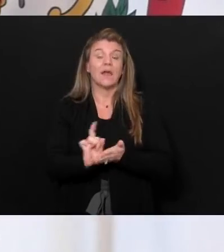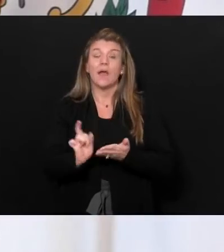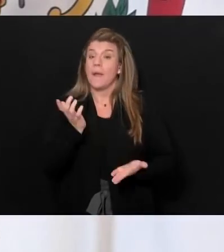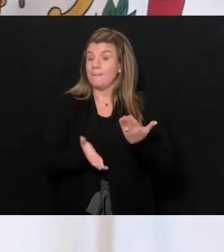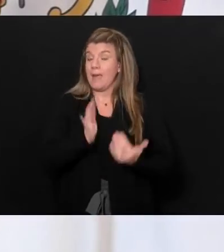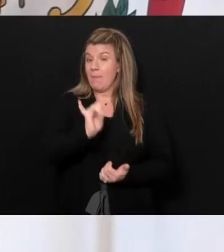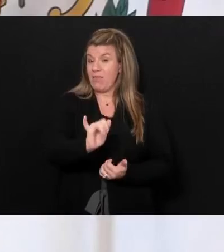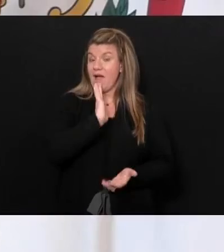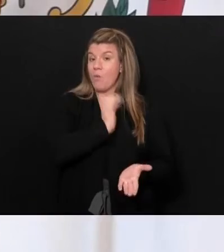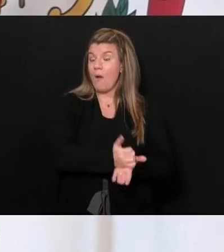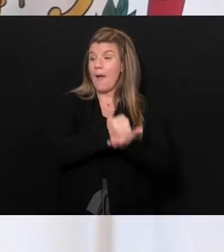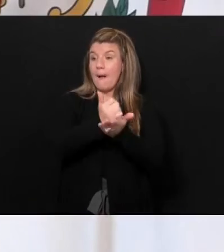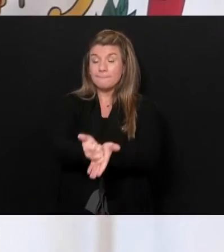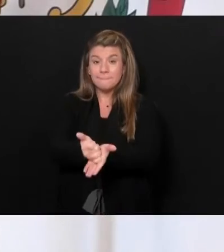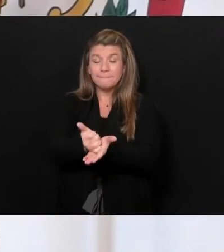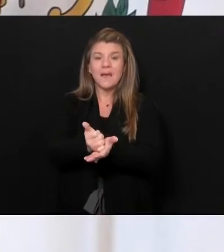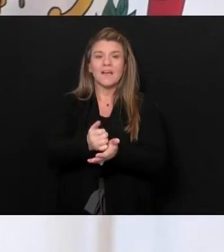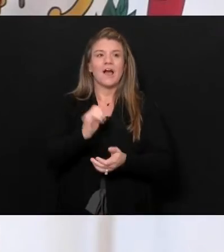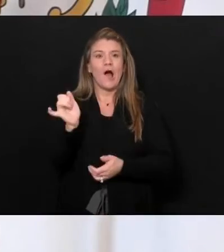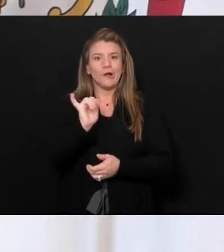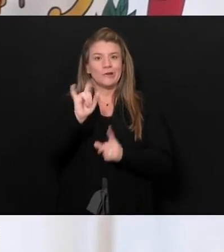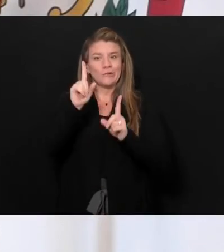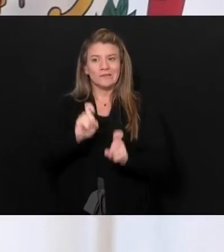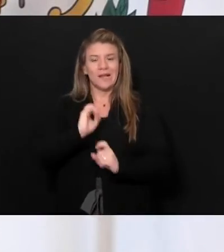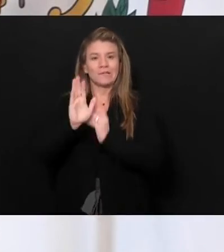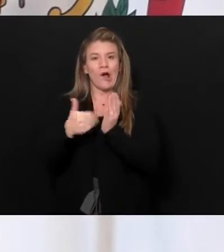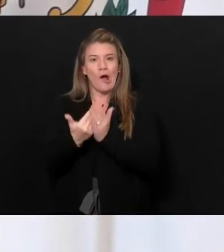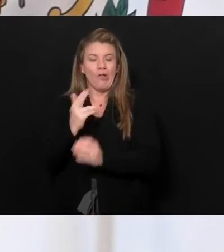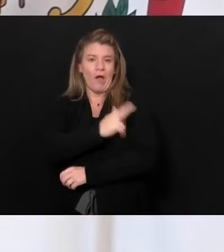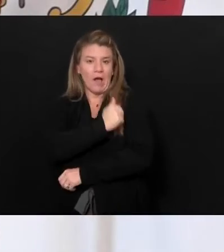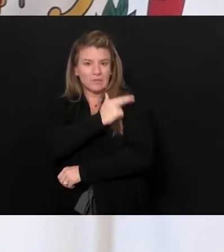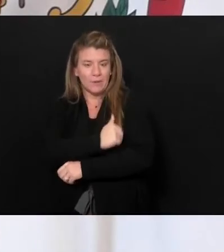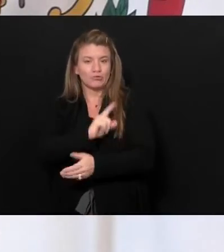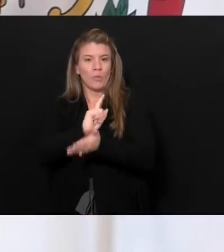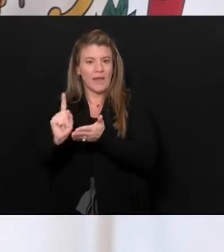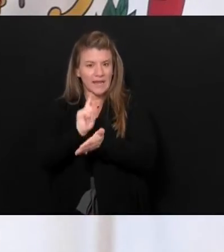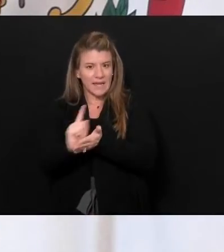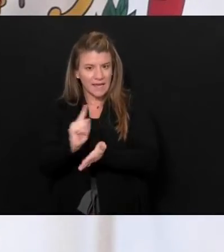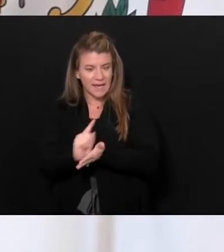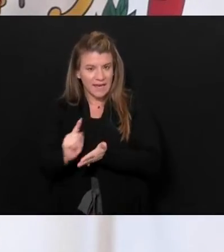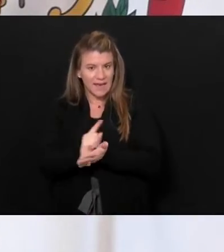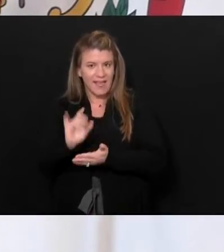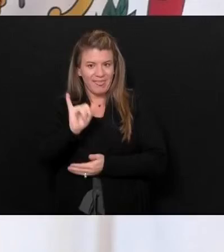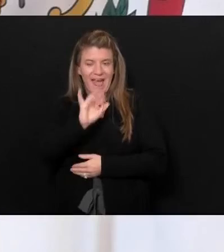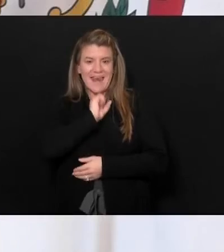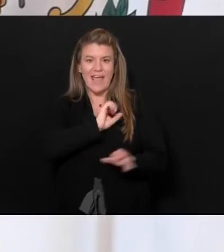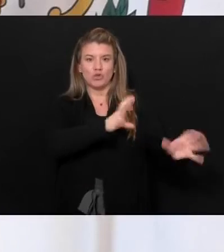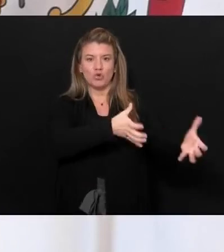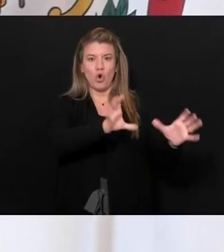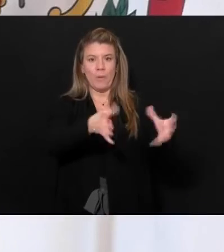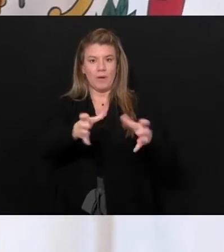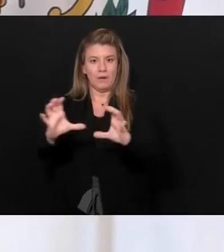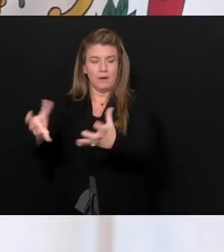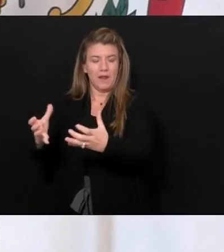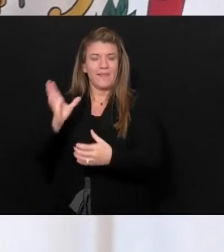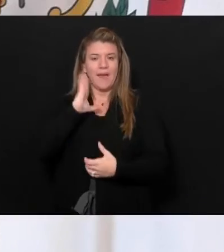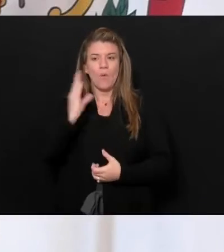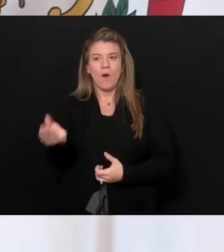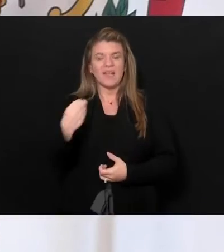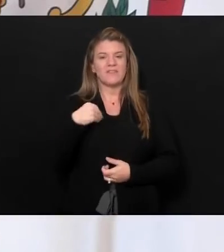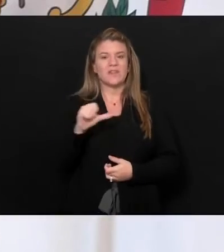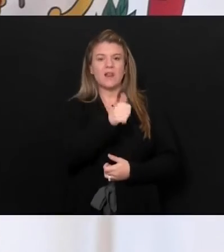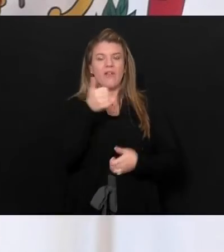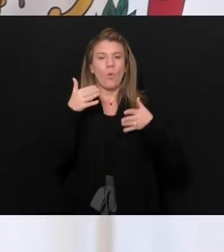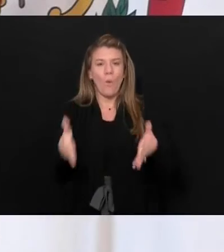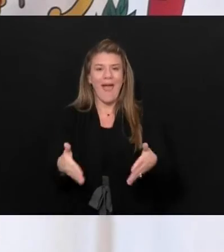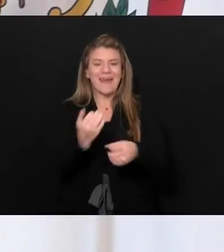that will lead us to test all the people that are in the hospitals weekly, and that absolutely will give us another line of